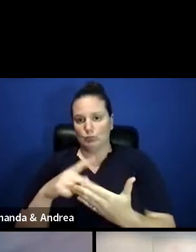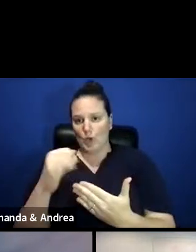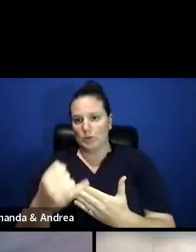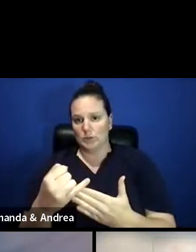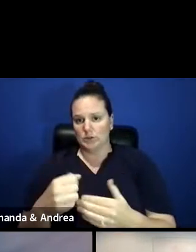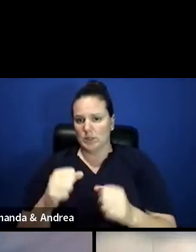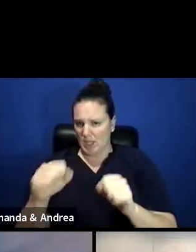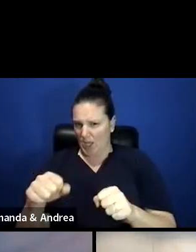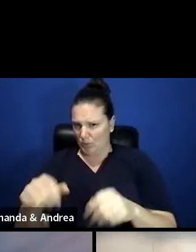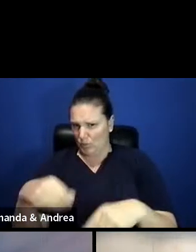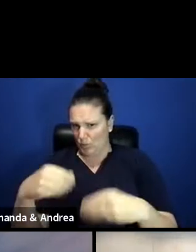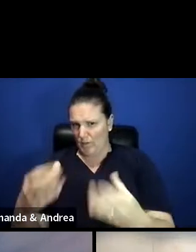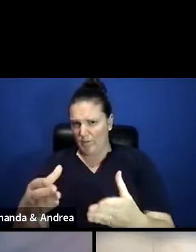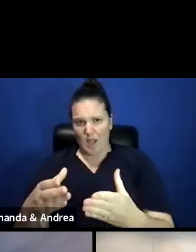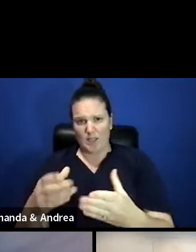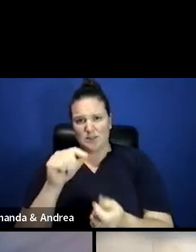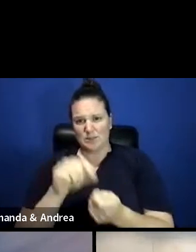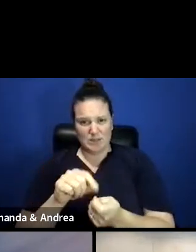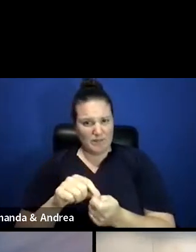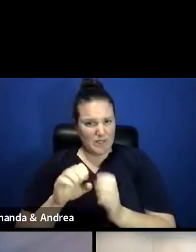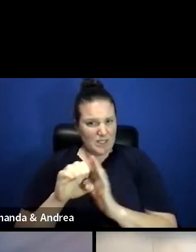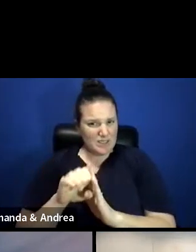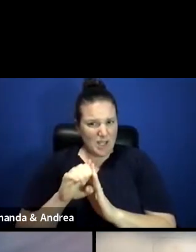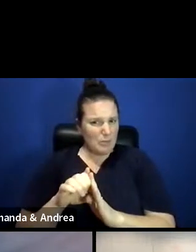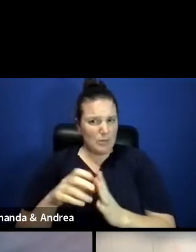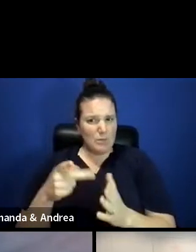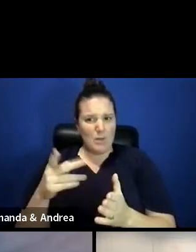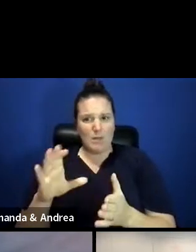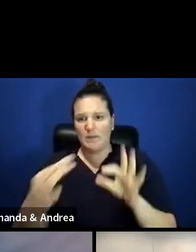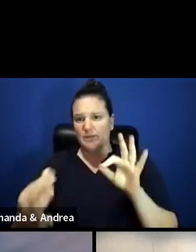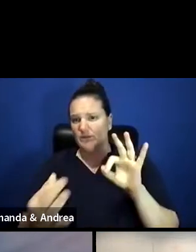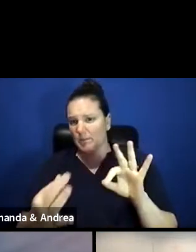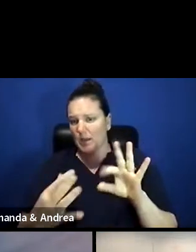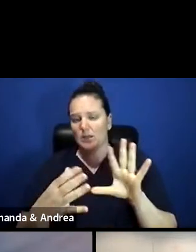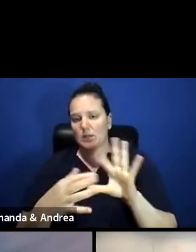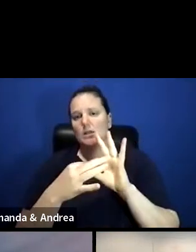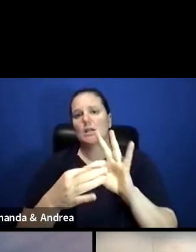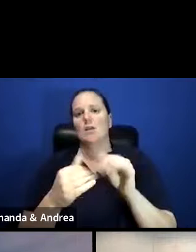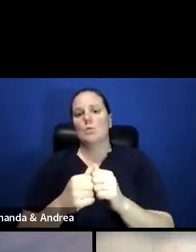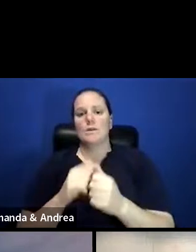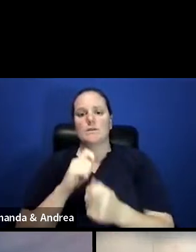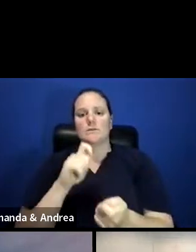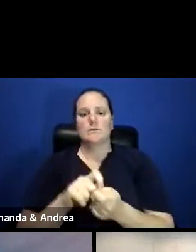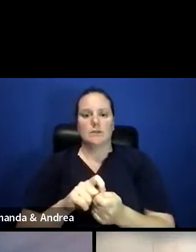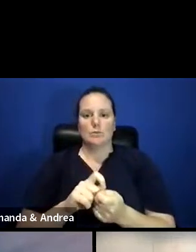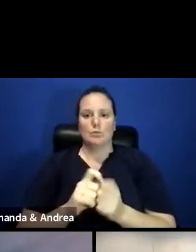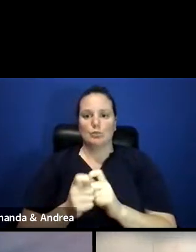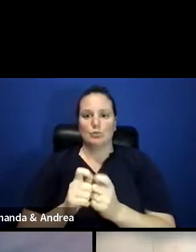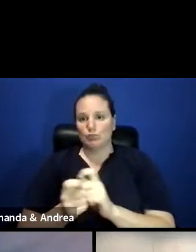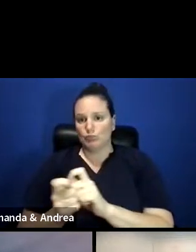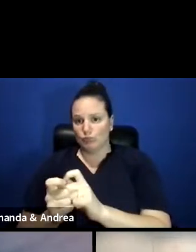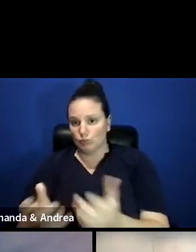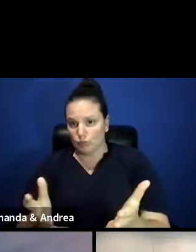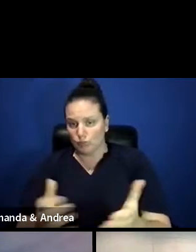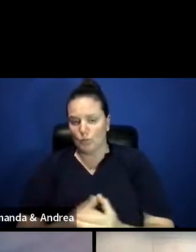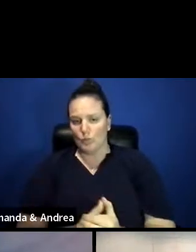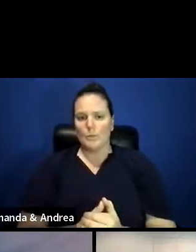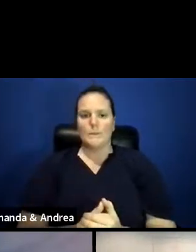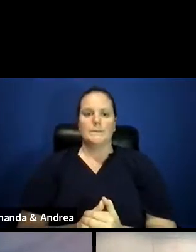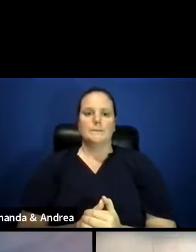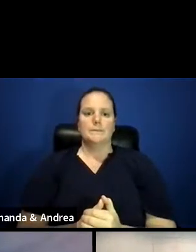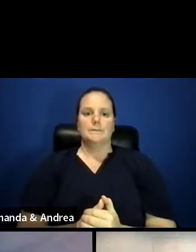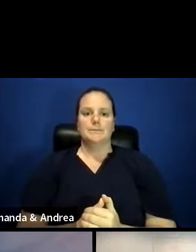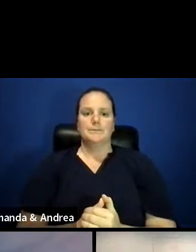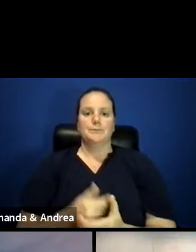can you provide any specific examples of public input leading to significant project adjustments? So starting